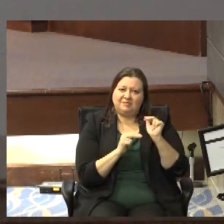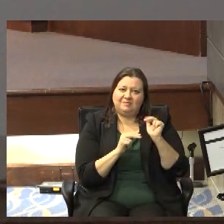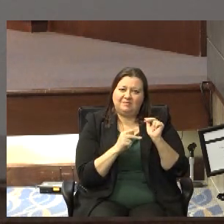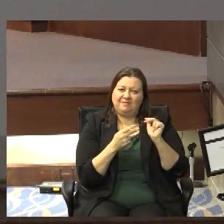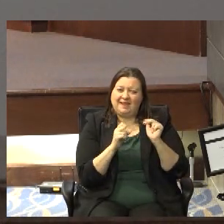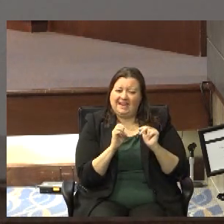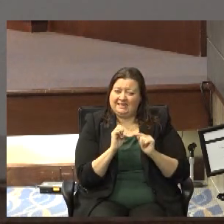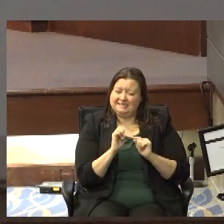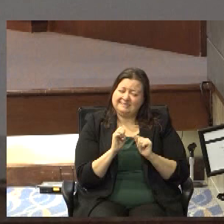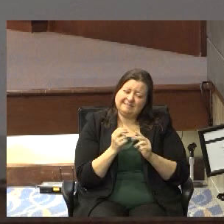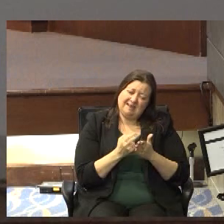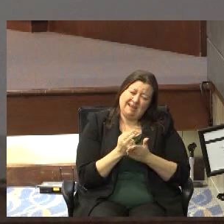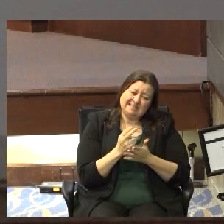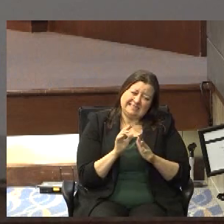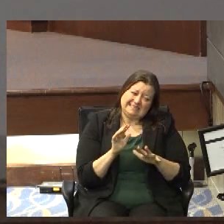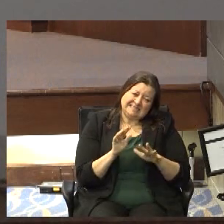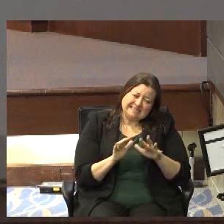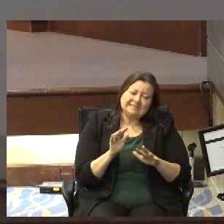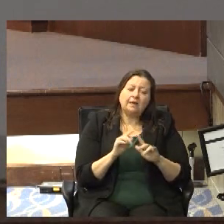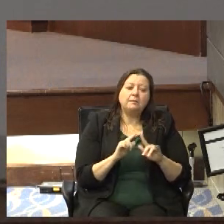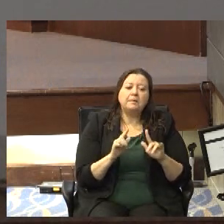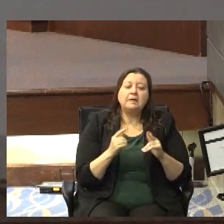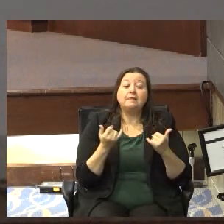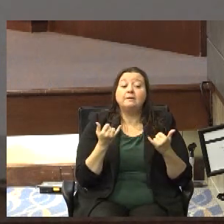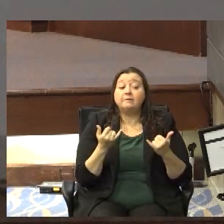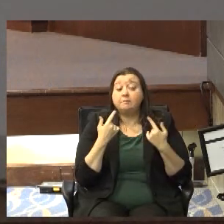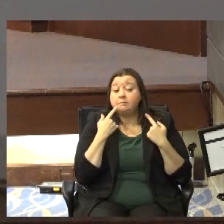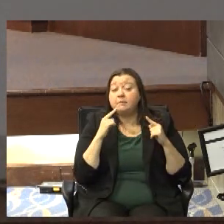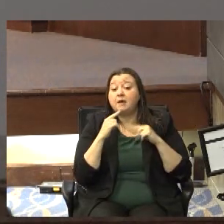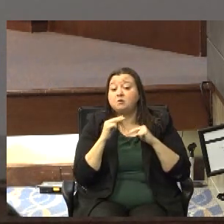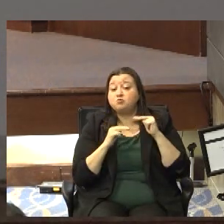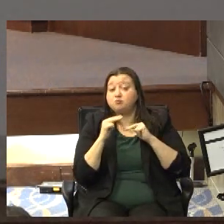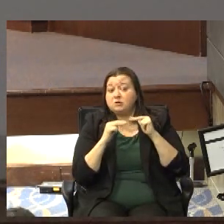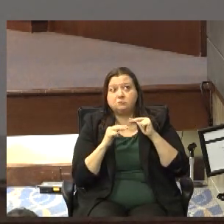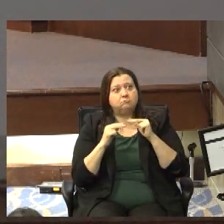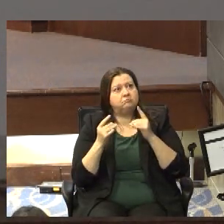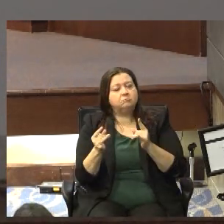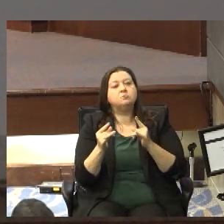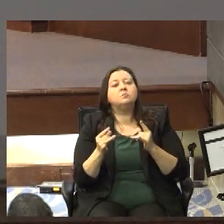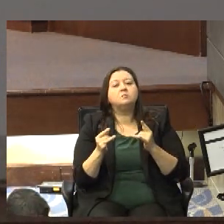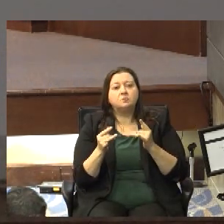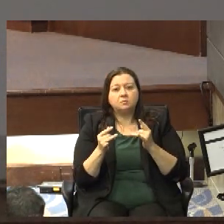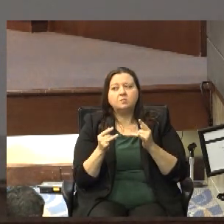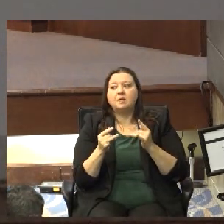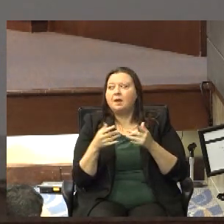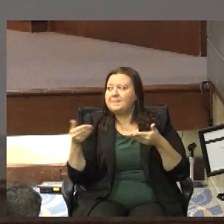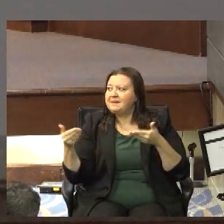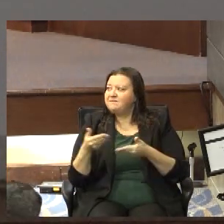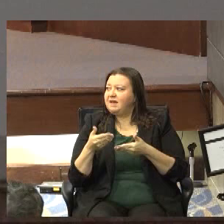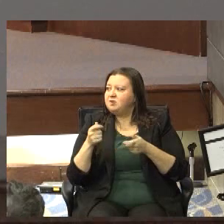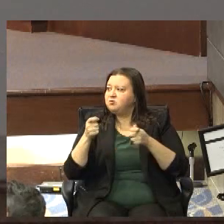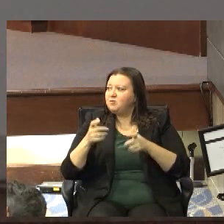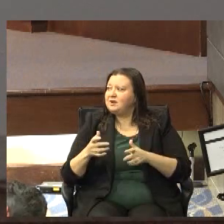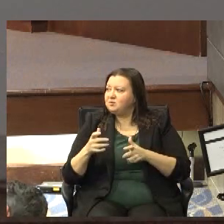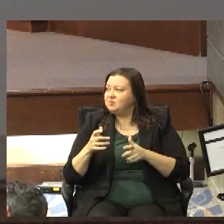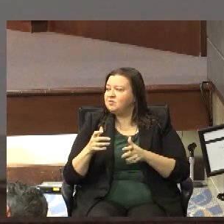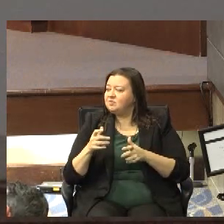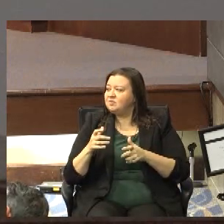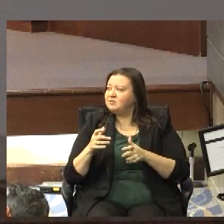be honest. It was pretty bumpy. But now that we've gotten into construction, it is going so good. And I want to invite our director of the